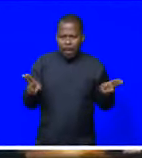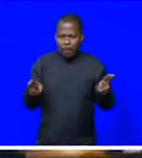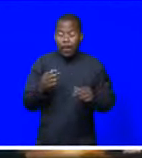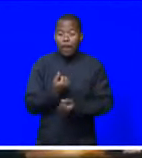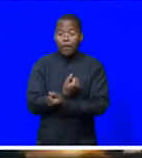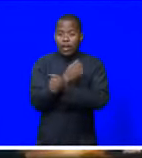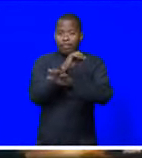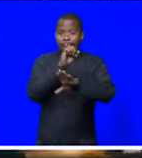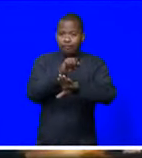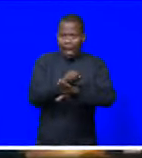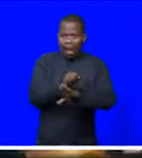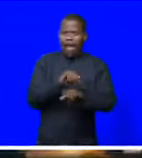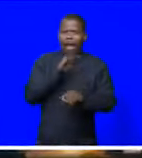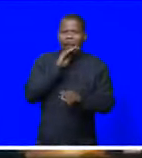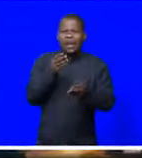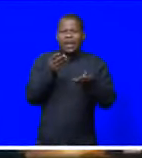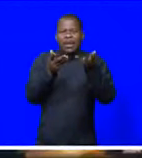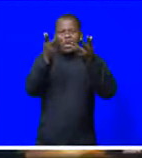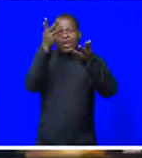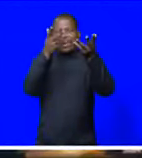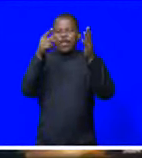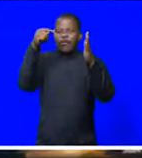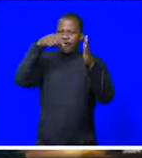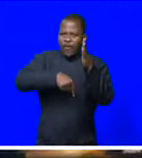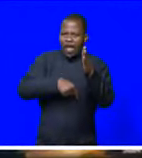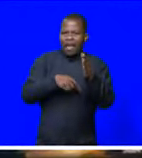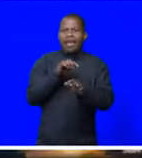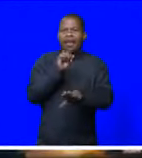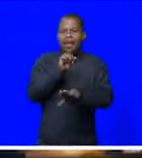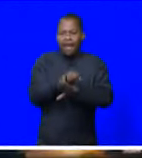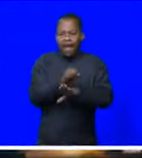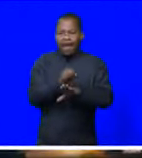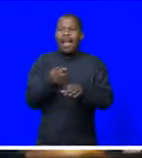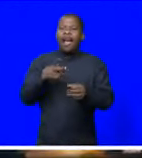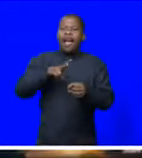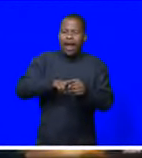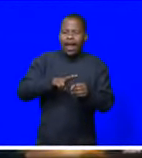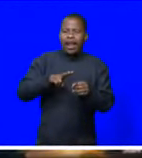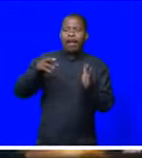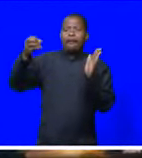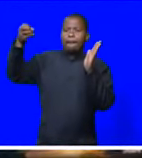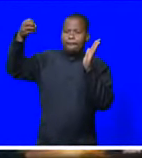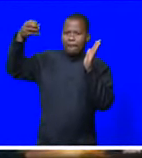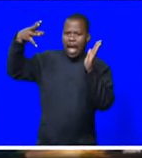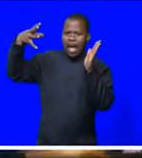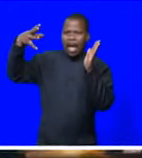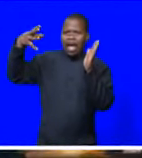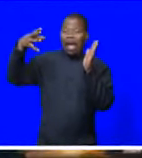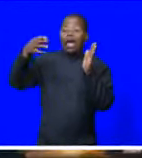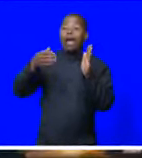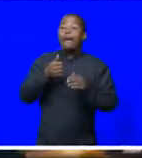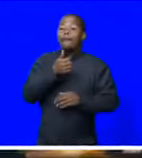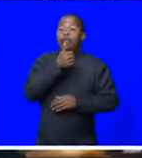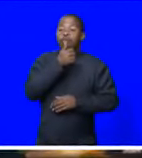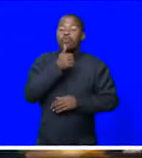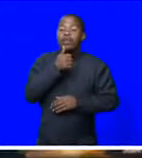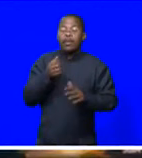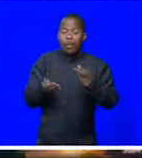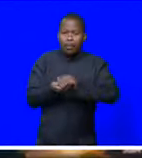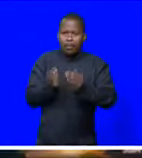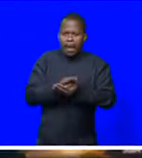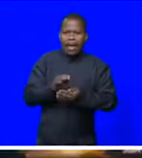ensure that there is less carbon emissions as stipulated in the nationally determined contributions which were submitted to the United Nations